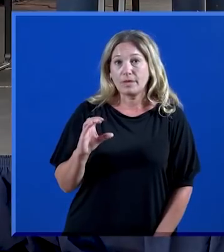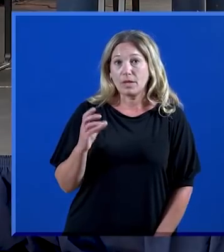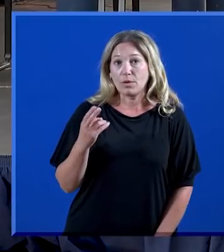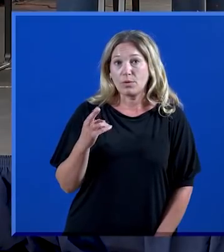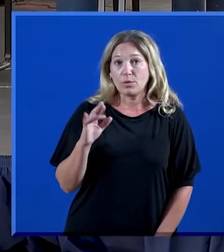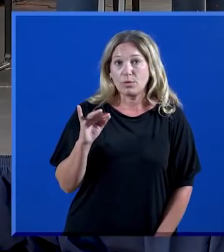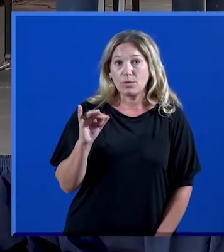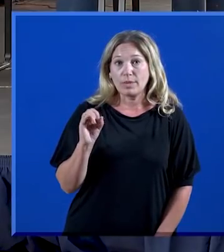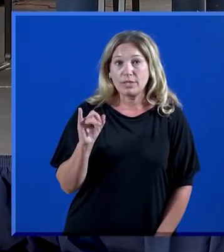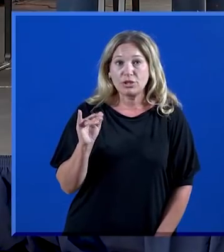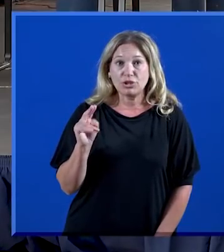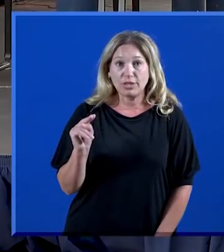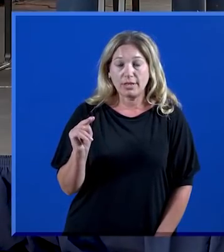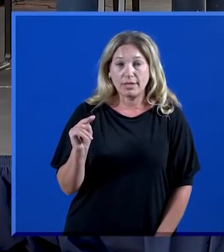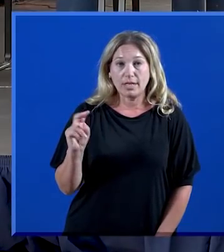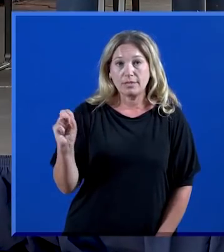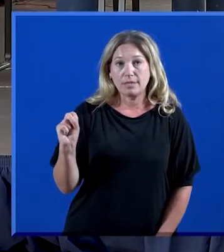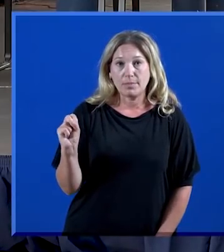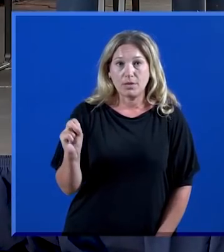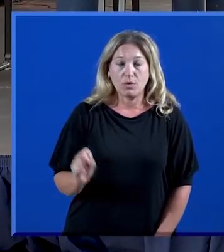Christian Sabanel.